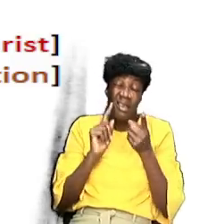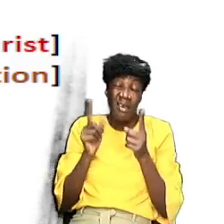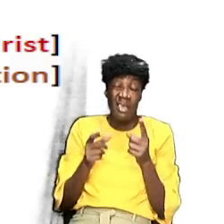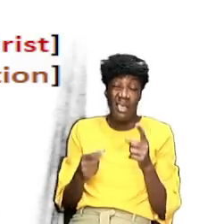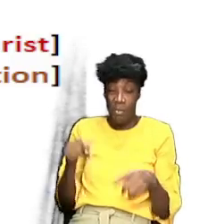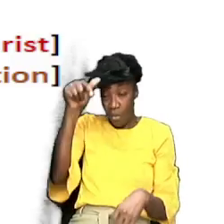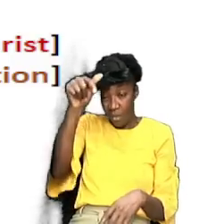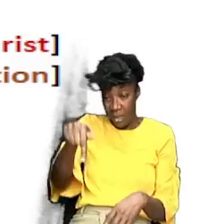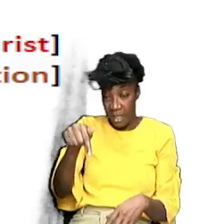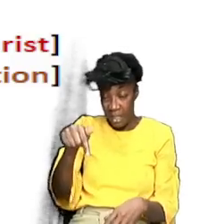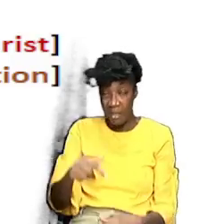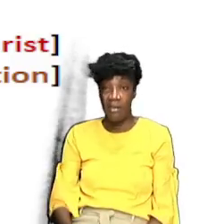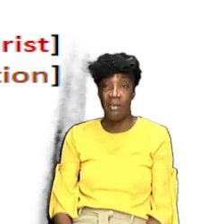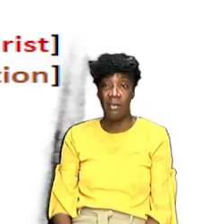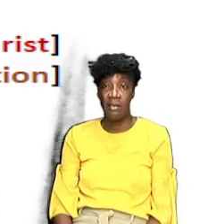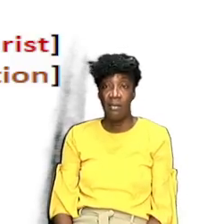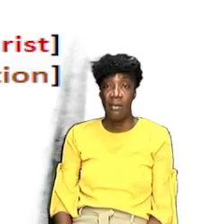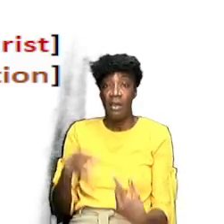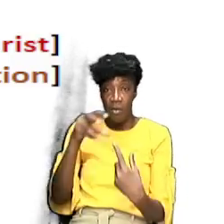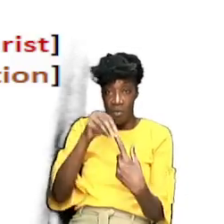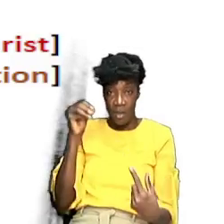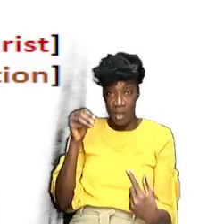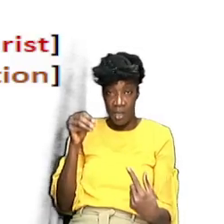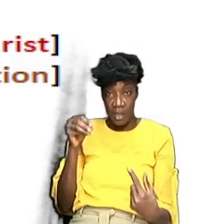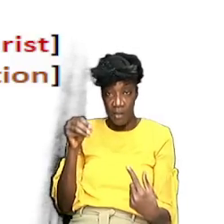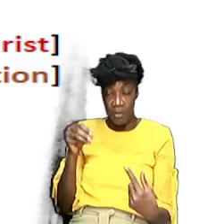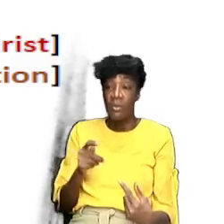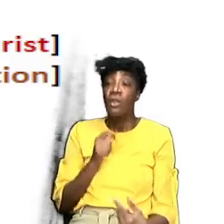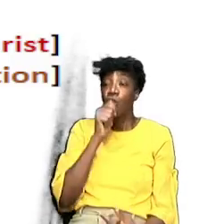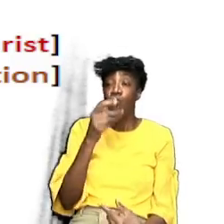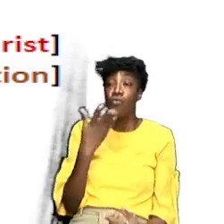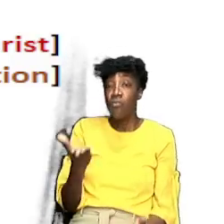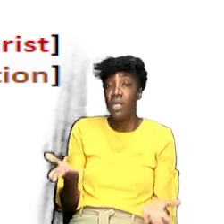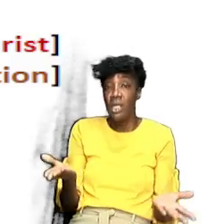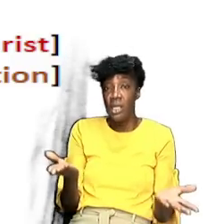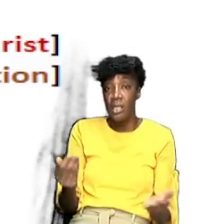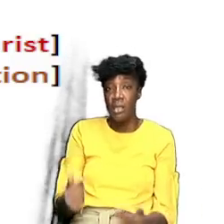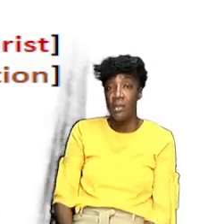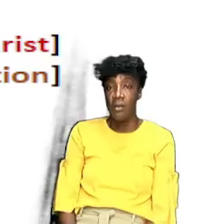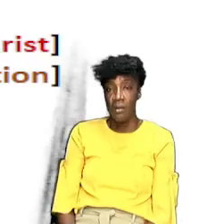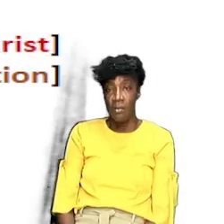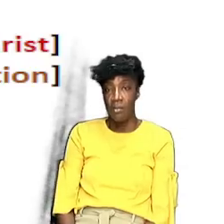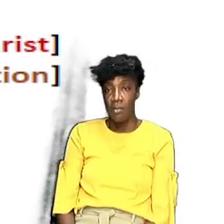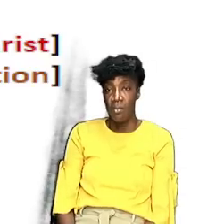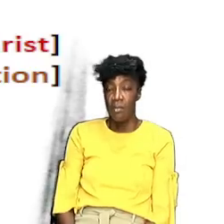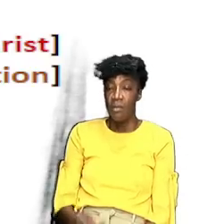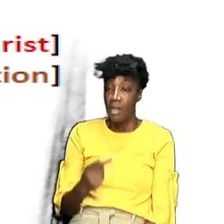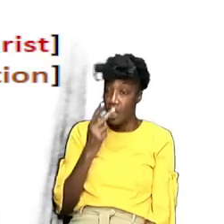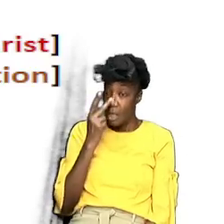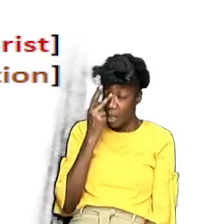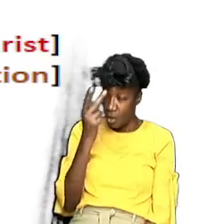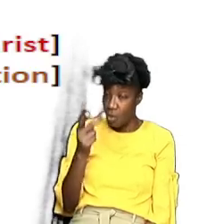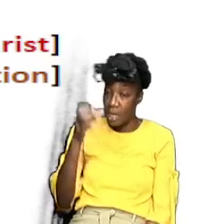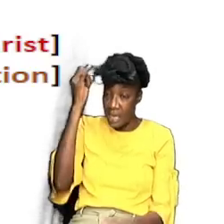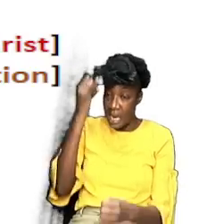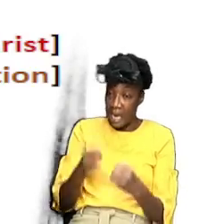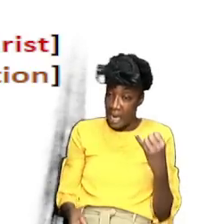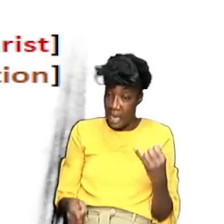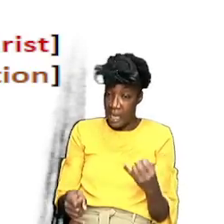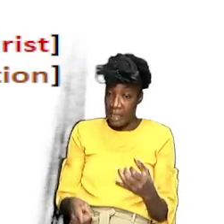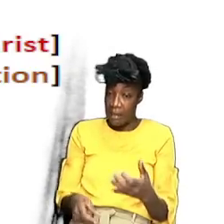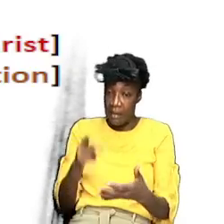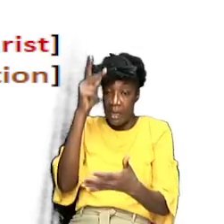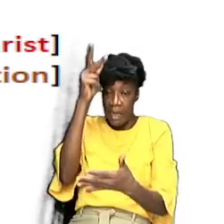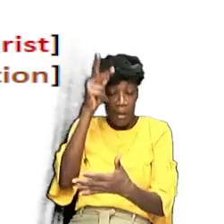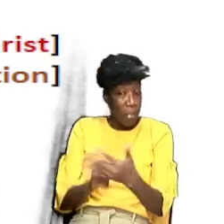particular issue, but the truth be told is that if you look at the last part of the letter of the